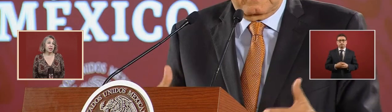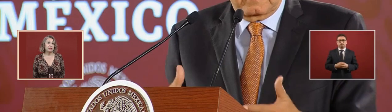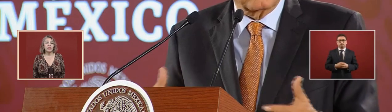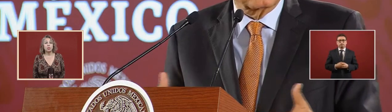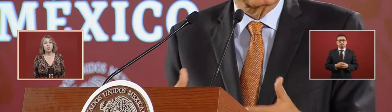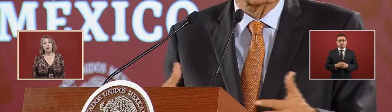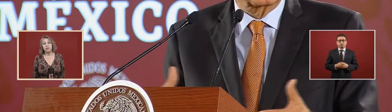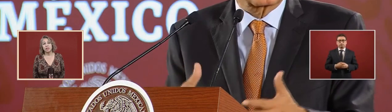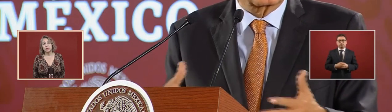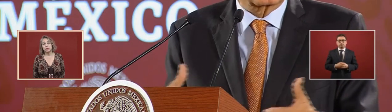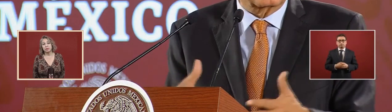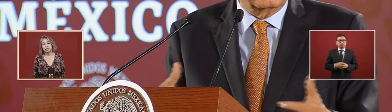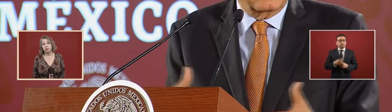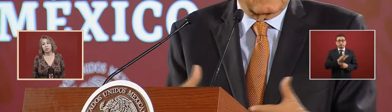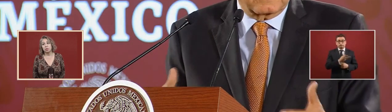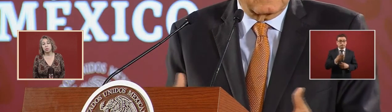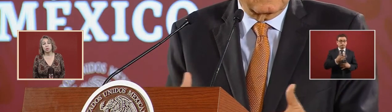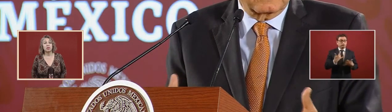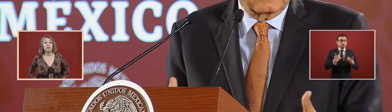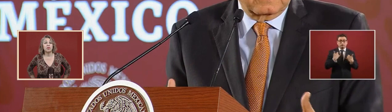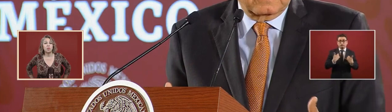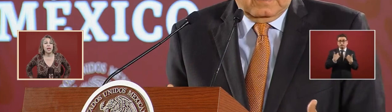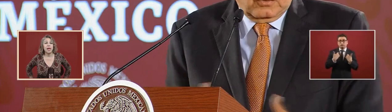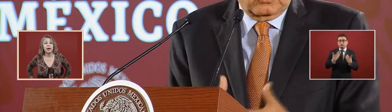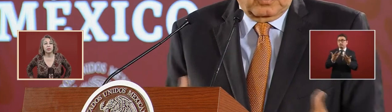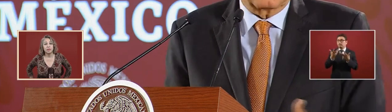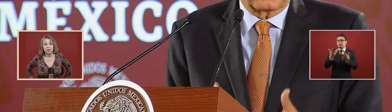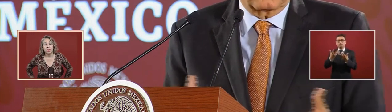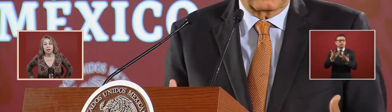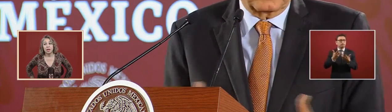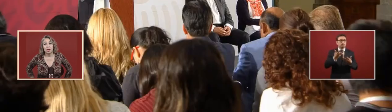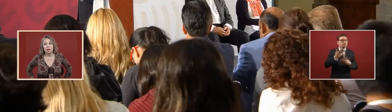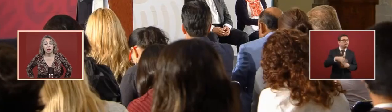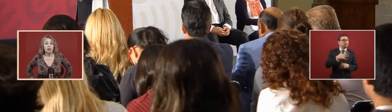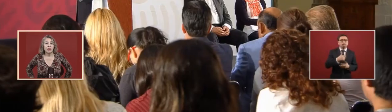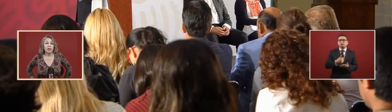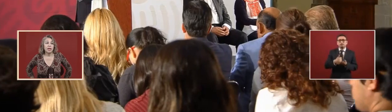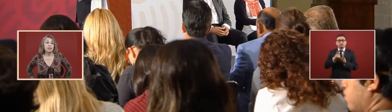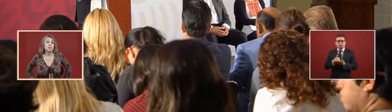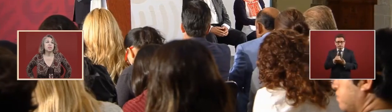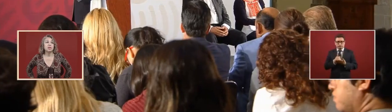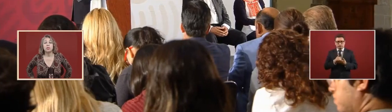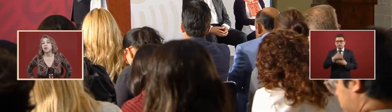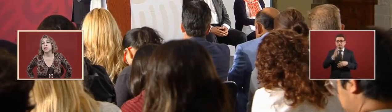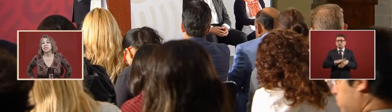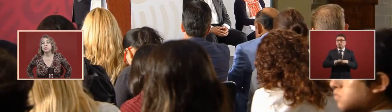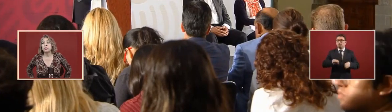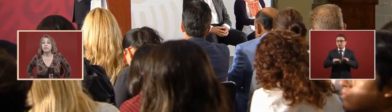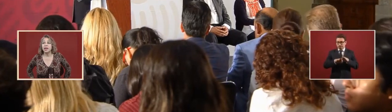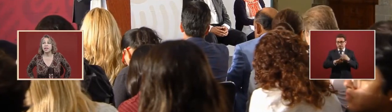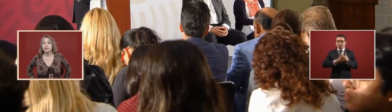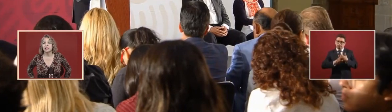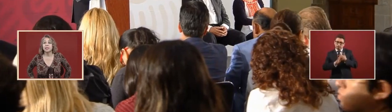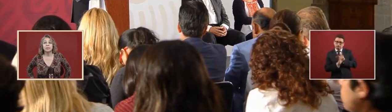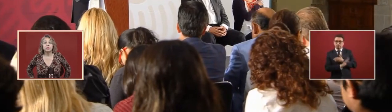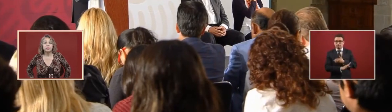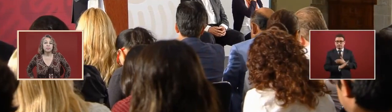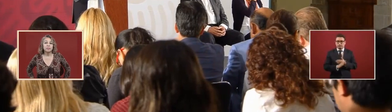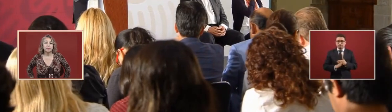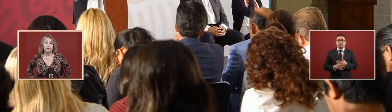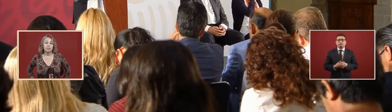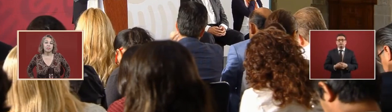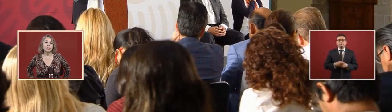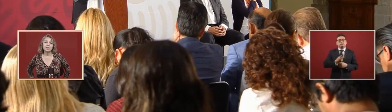quieren that want to salida. Look for a way out. Lo más importante es prevenir, and the most important is to prevent que